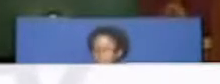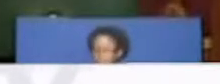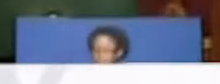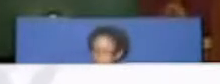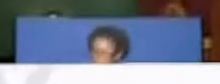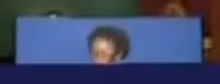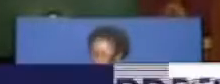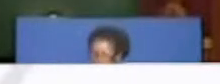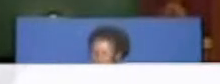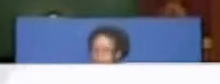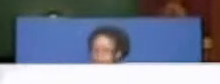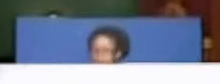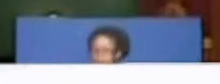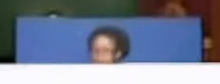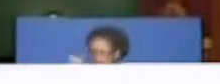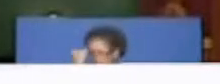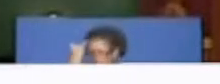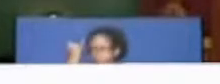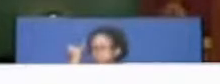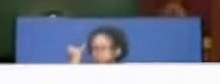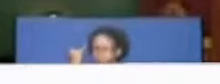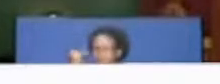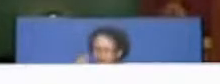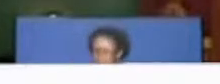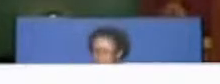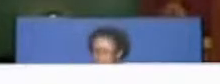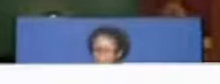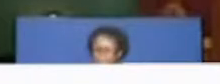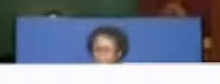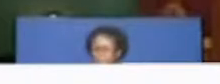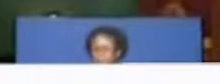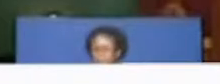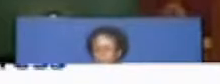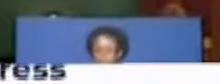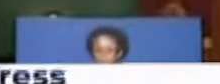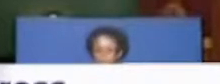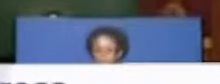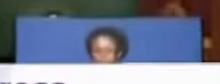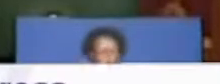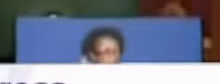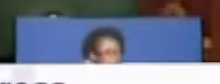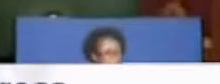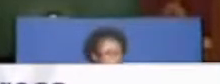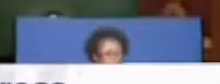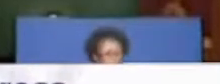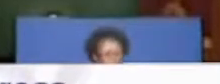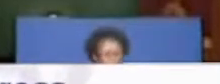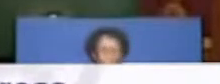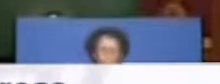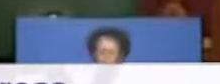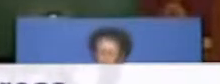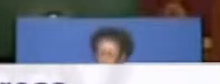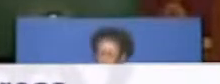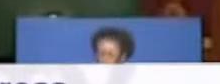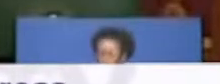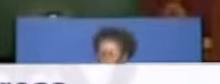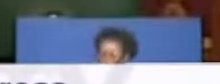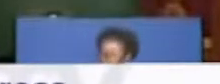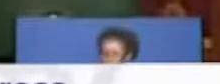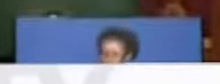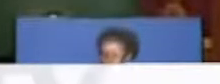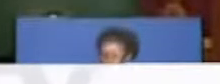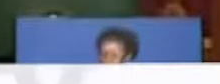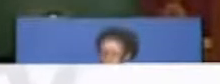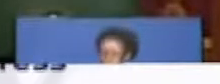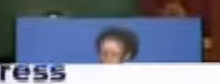an extended public works project aimed at utilizing labor-intensive approaches to create